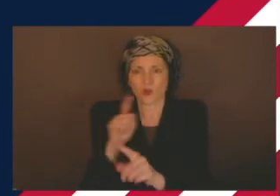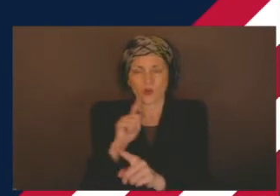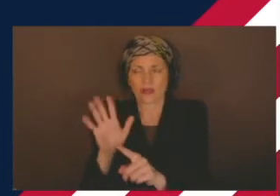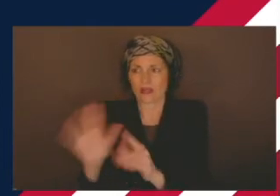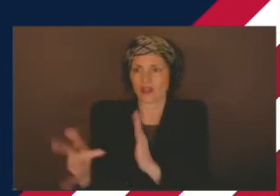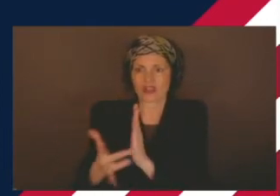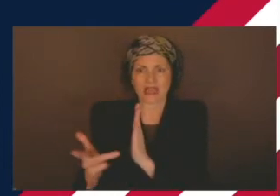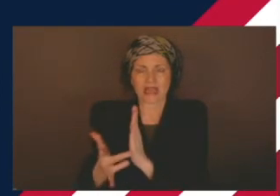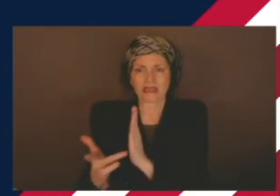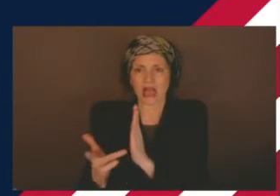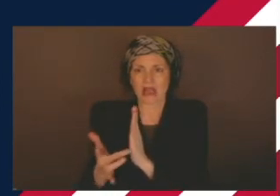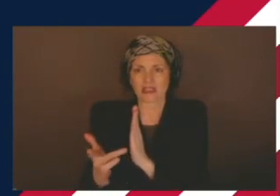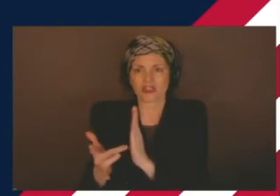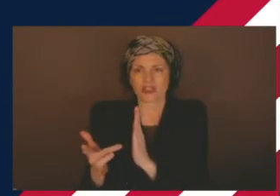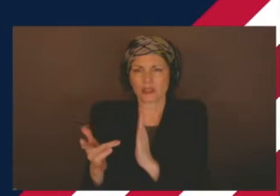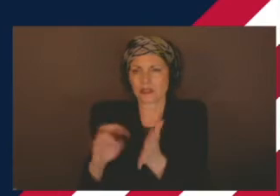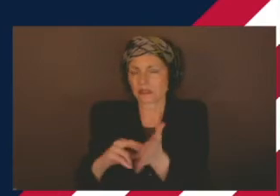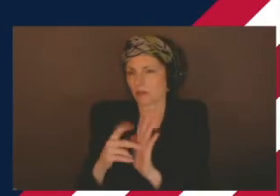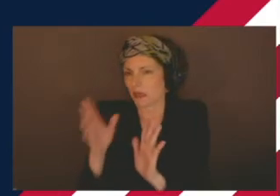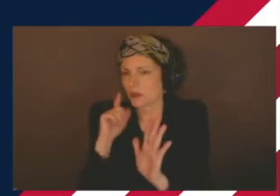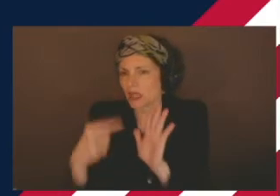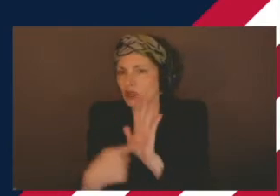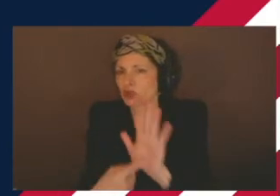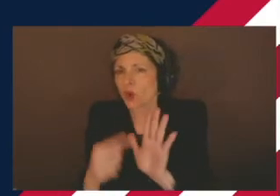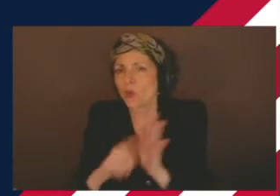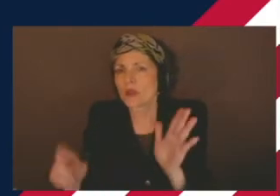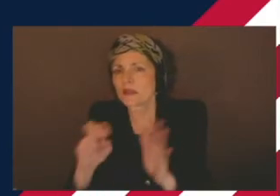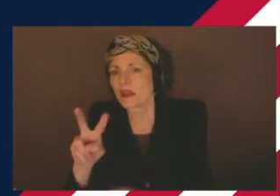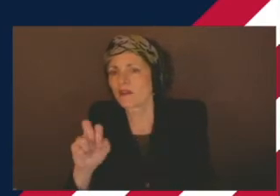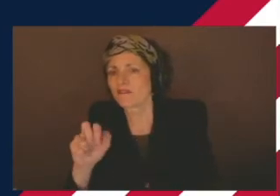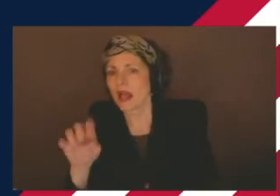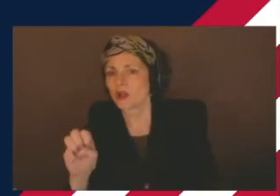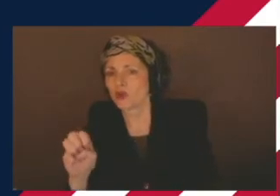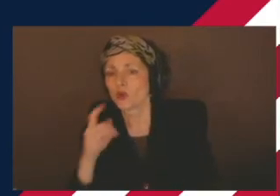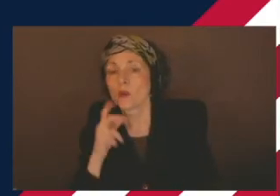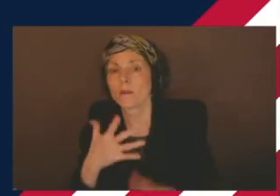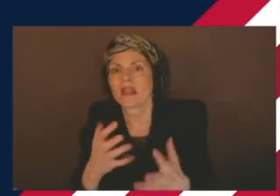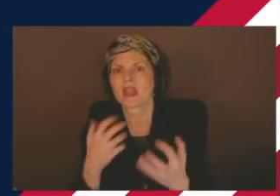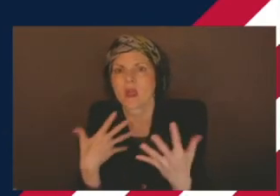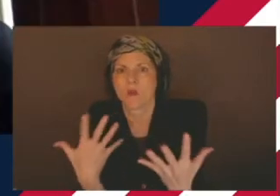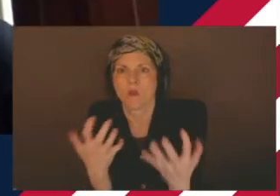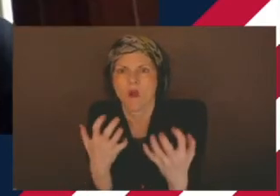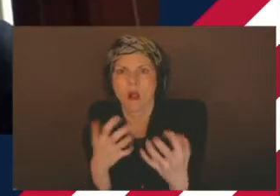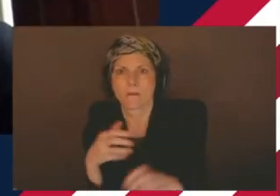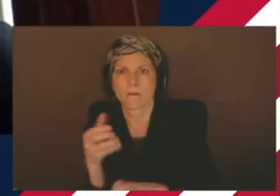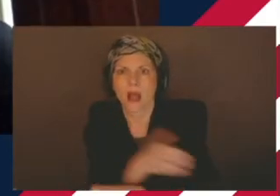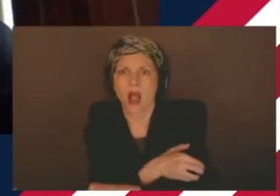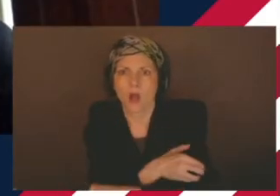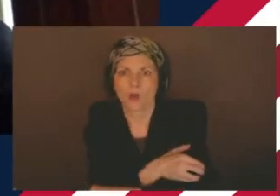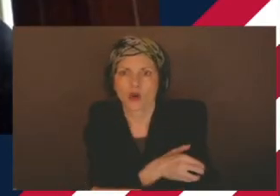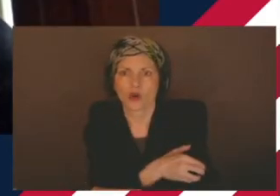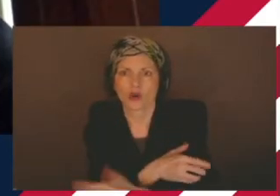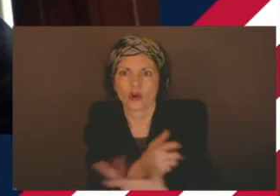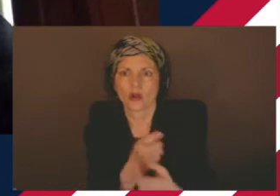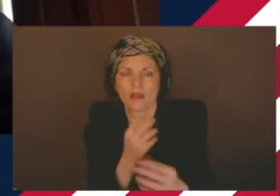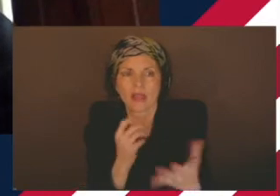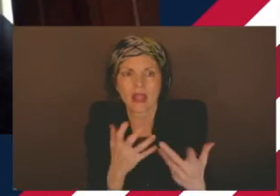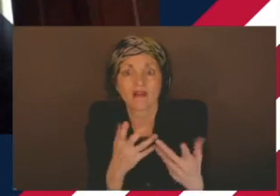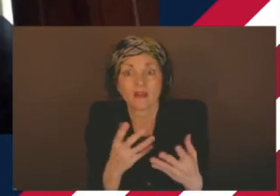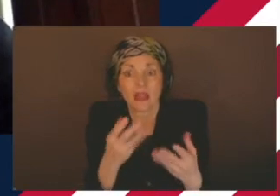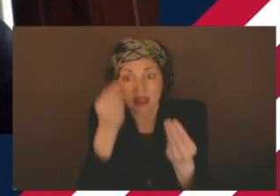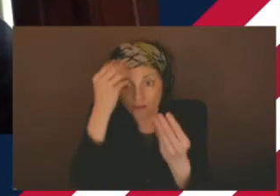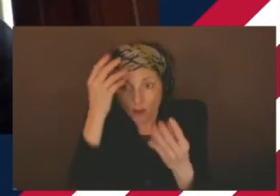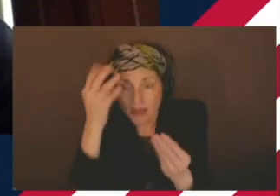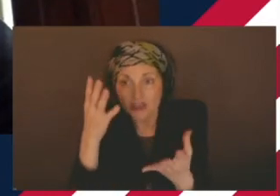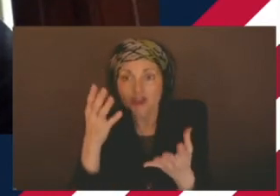its values externally and of gaining power by controlling the technological infrastructure through which data and information flows. The